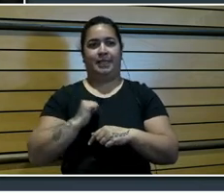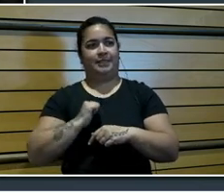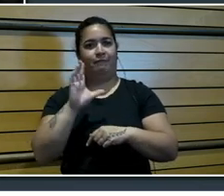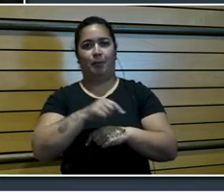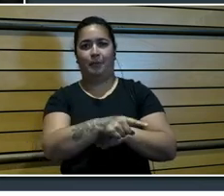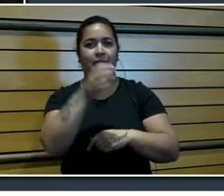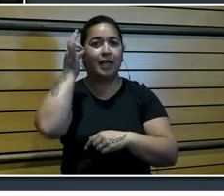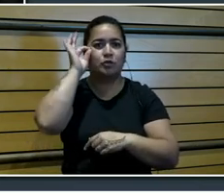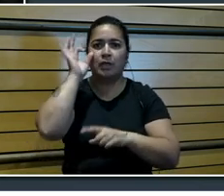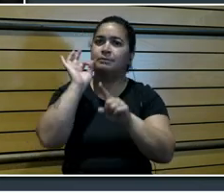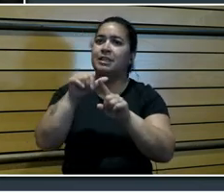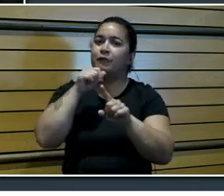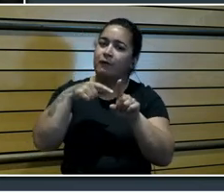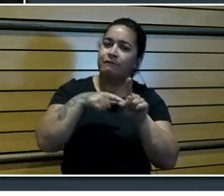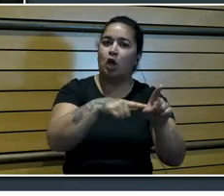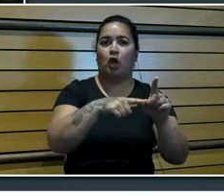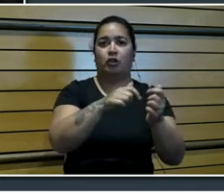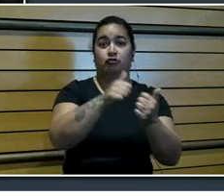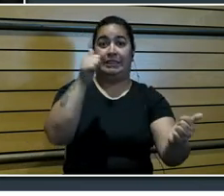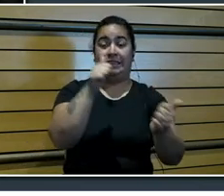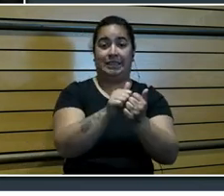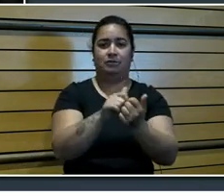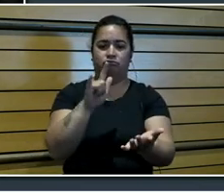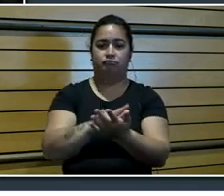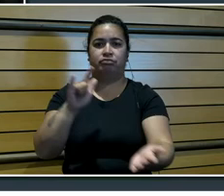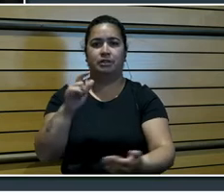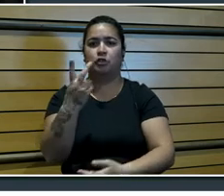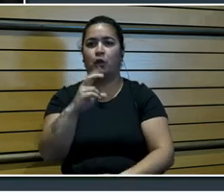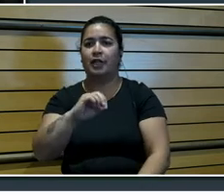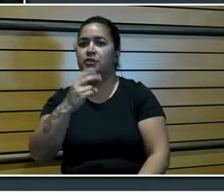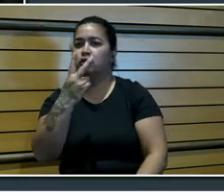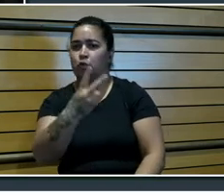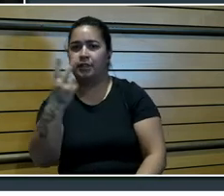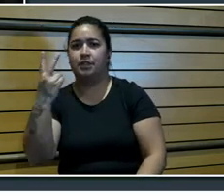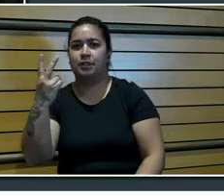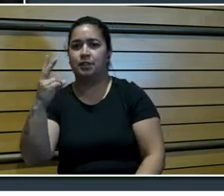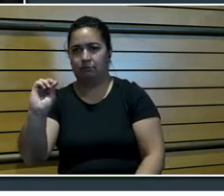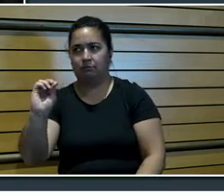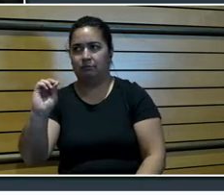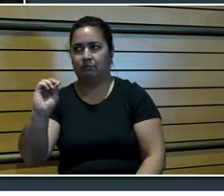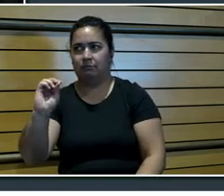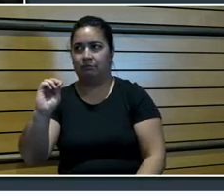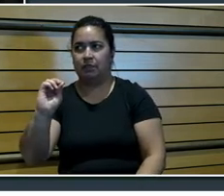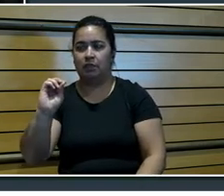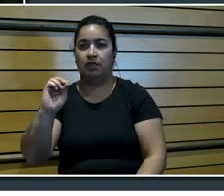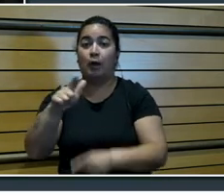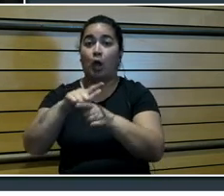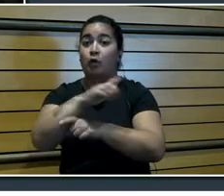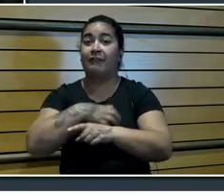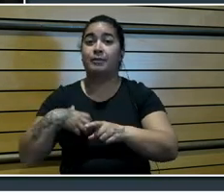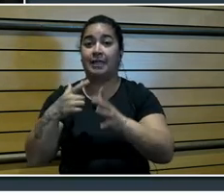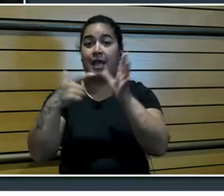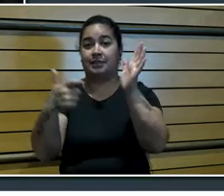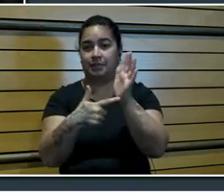o Waitangi, ratified under the 2002 Local Governments Act. This established the relationship between the obligations of the